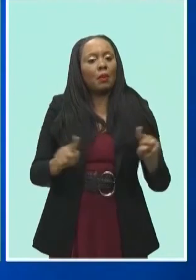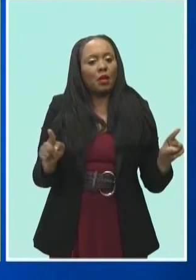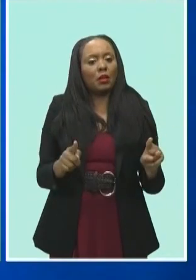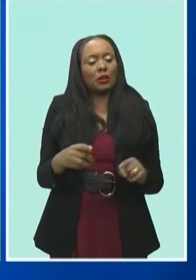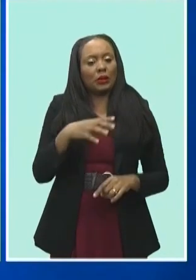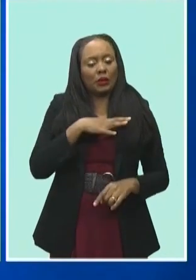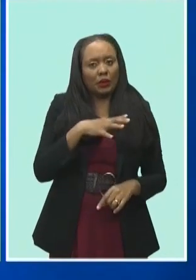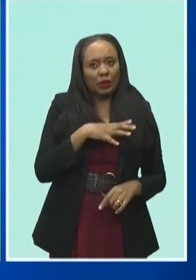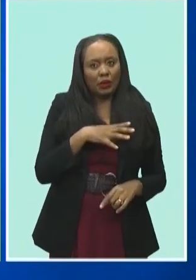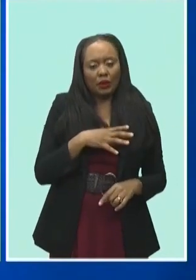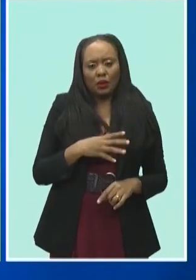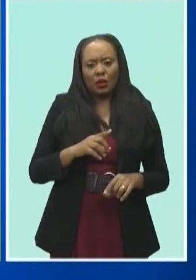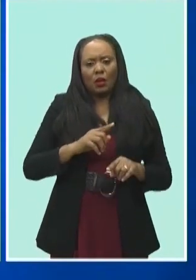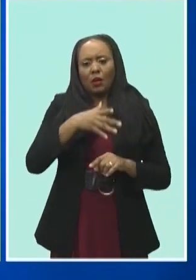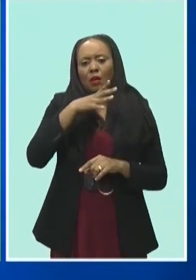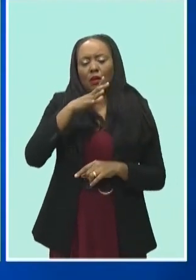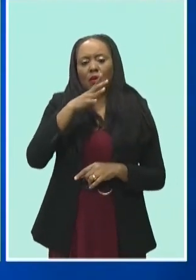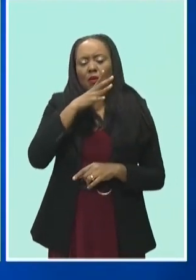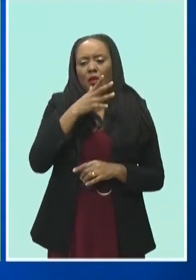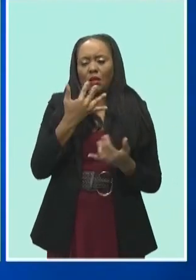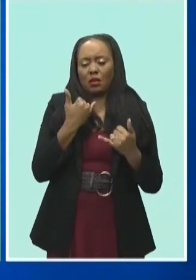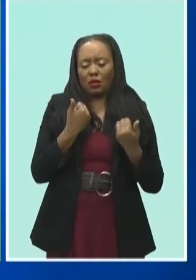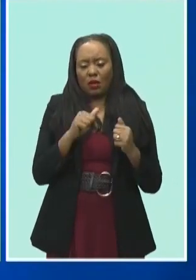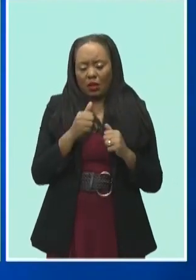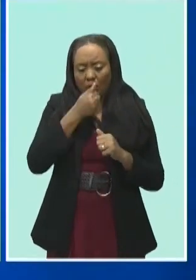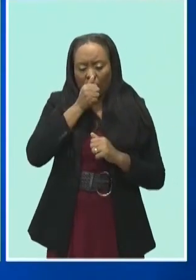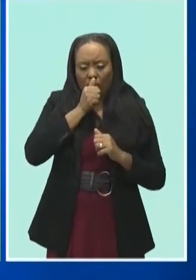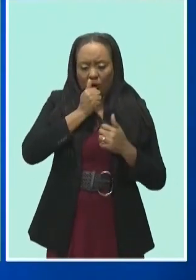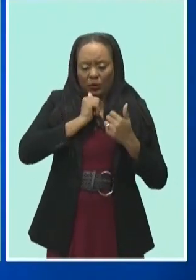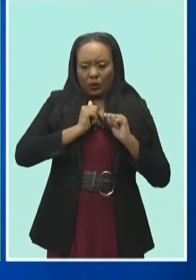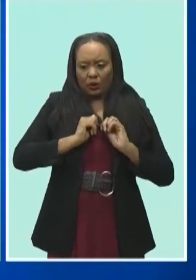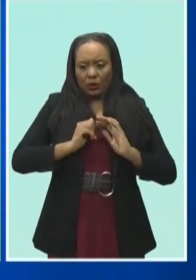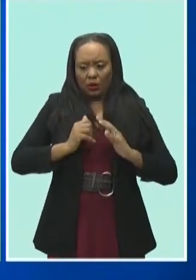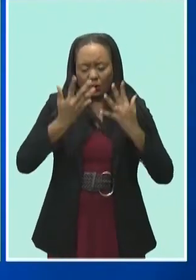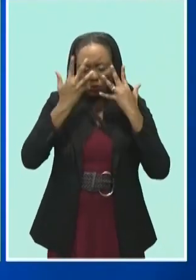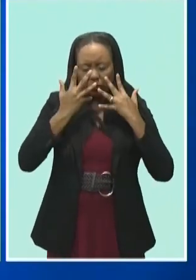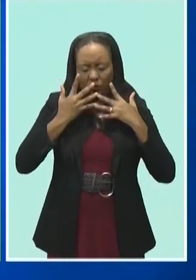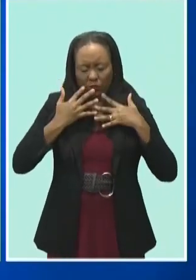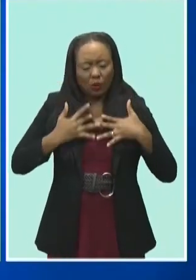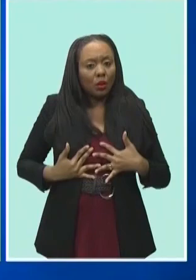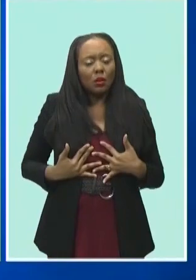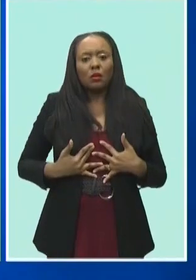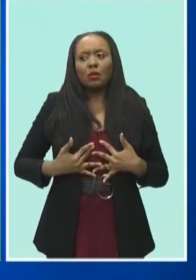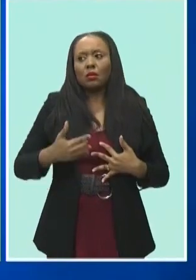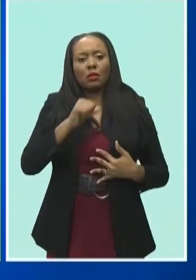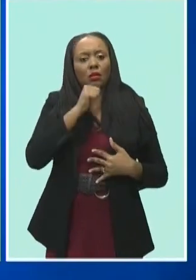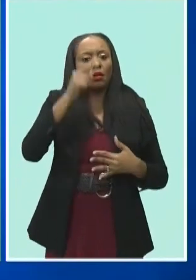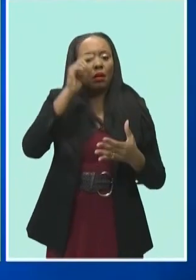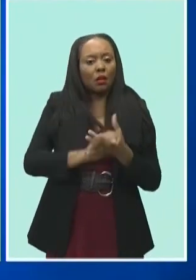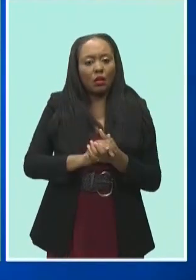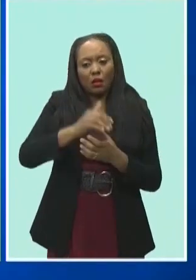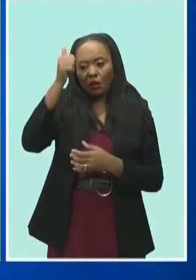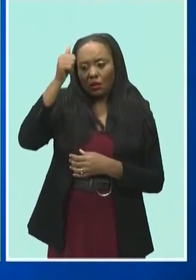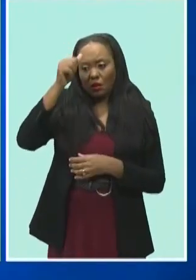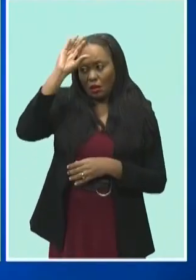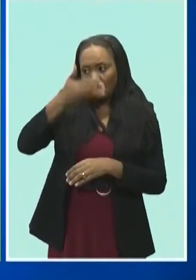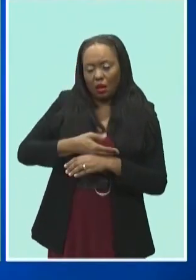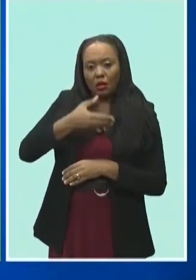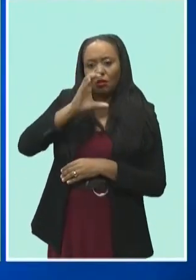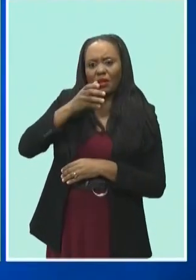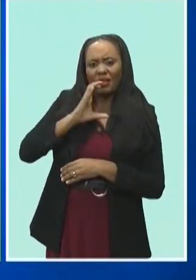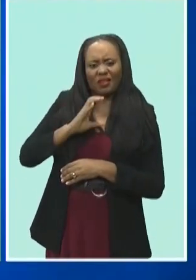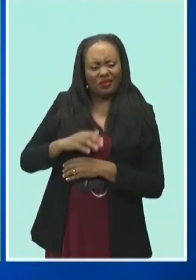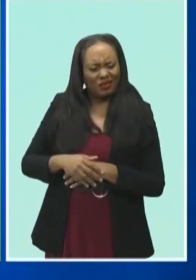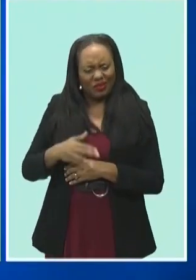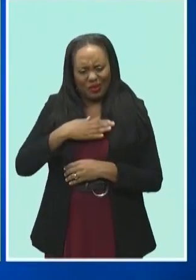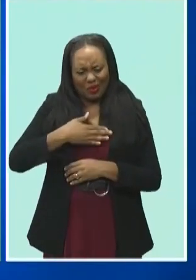grips with her son's death, Barnwell said she does not believe her son drank the contents of that bottle. 28 years, I'm going to watch